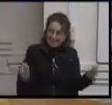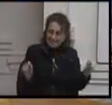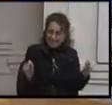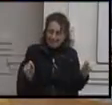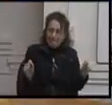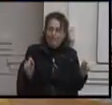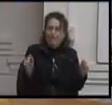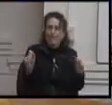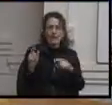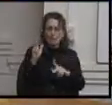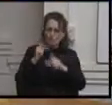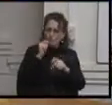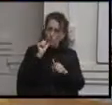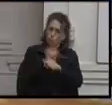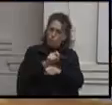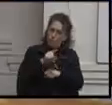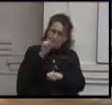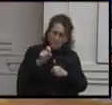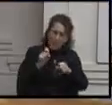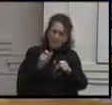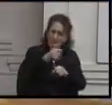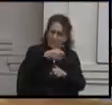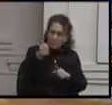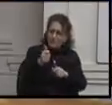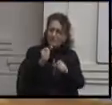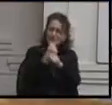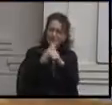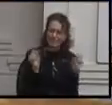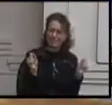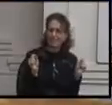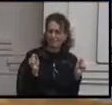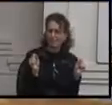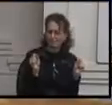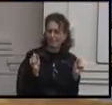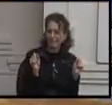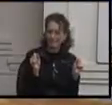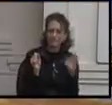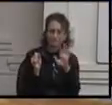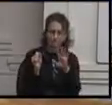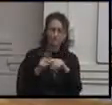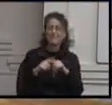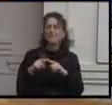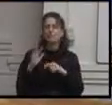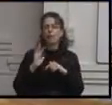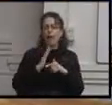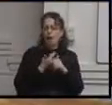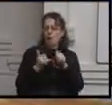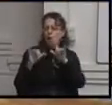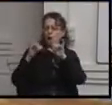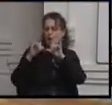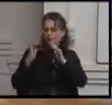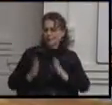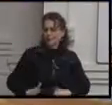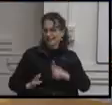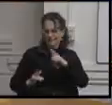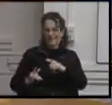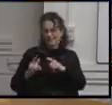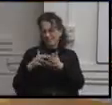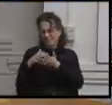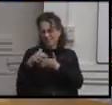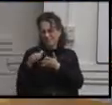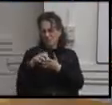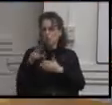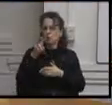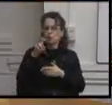this facility, Steve Horton, our project manager, estimated it at approximately $238,000 just